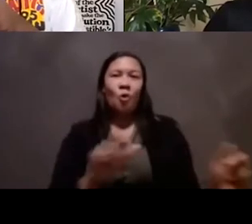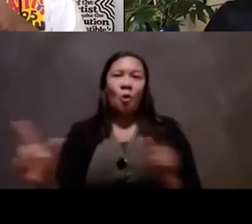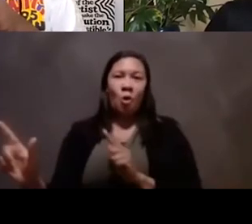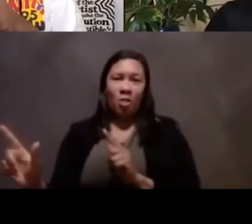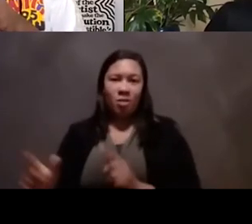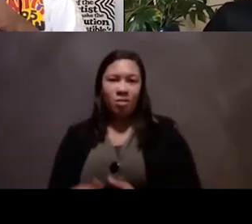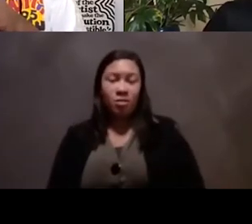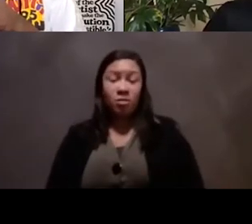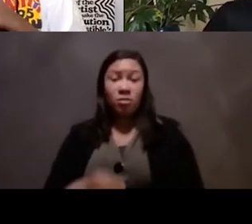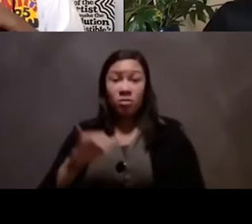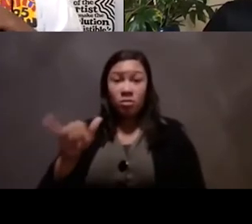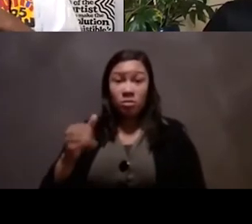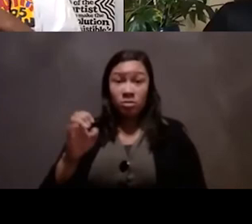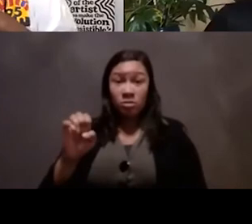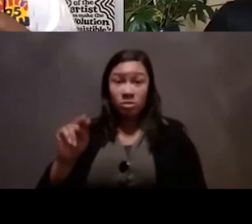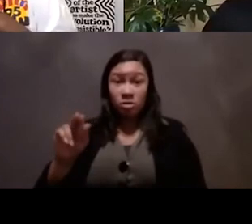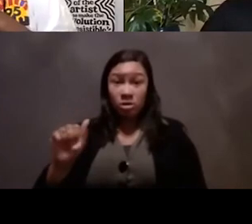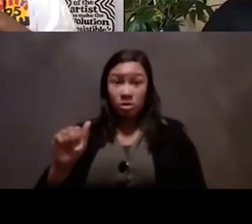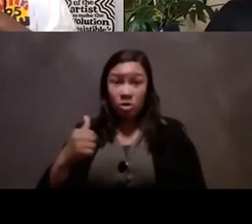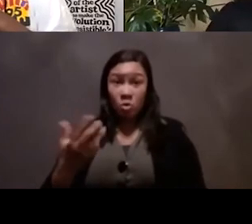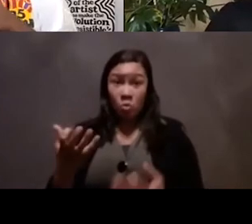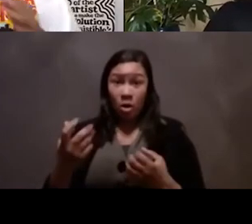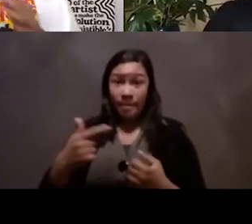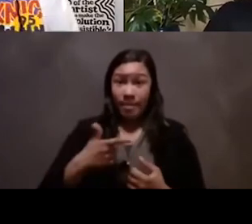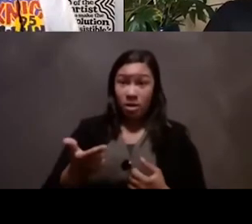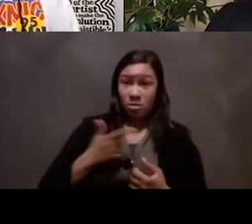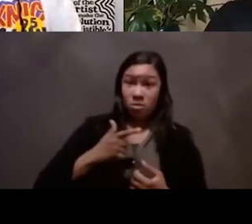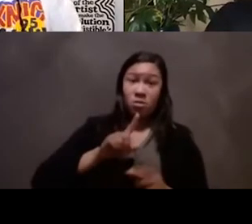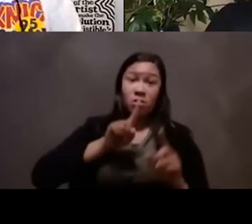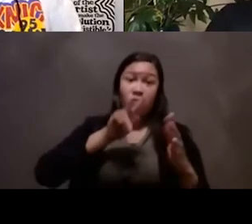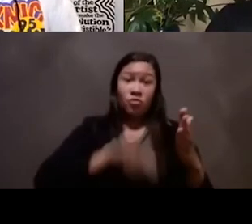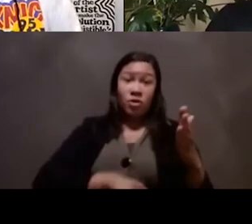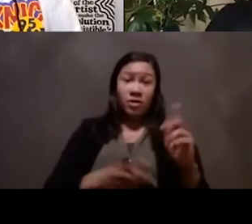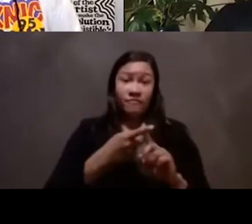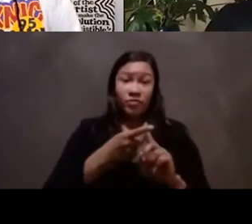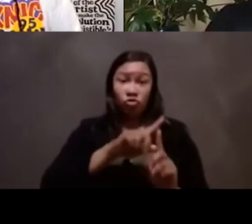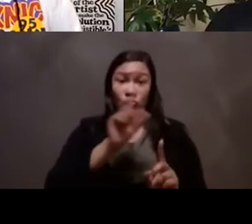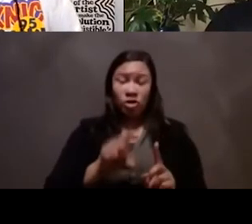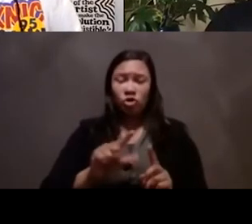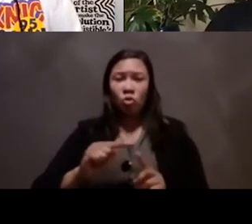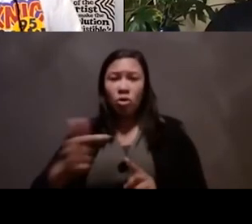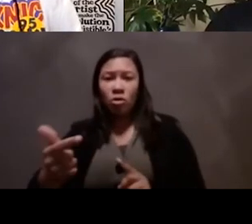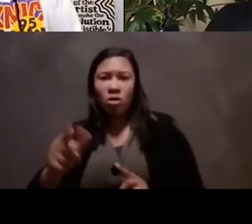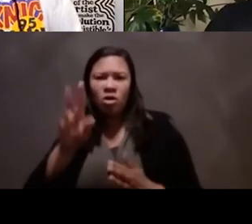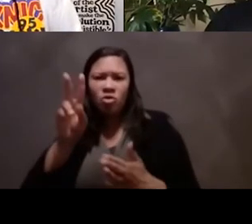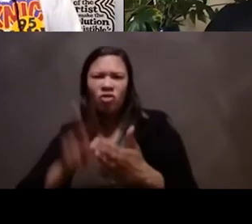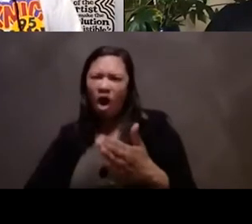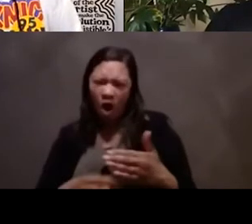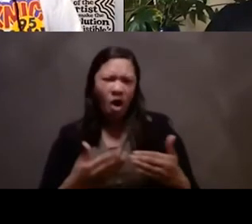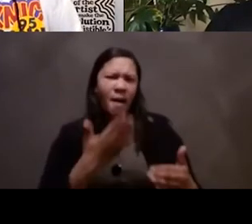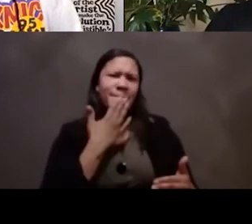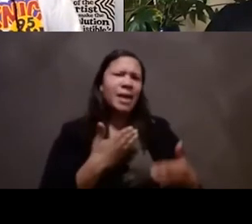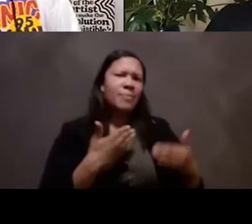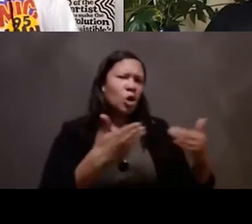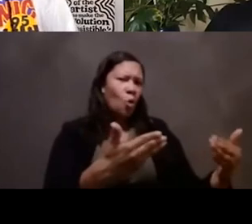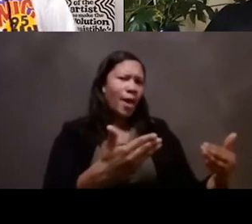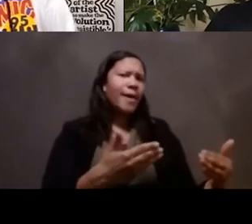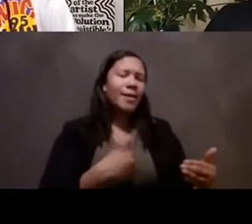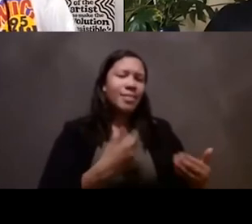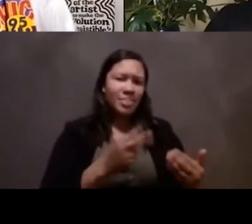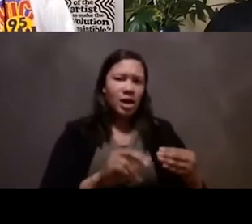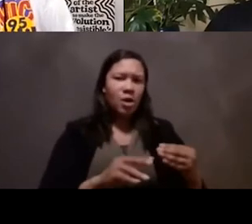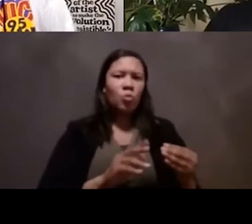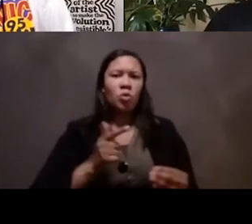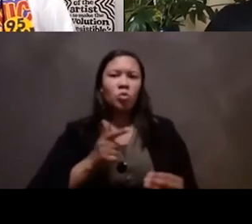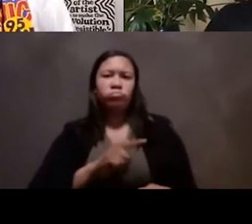Jenna, do you want me to read the first question, or do you want to read the first question? Feel free to dive in, babes, and then I'll do the next one. Okay, cute.